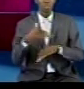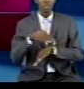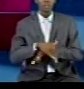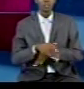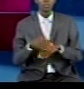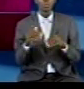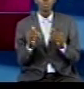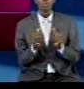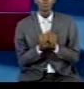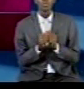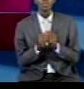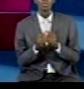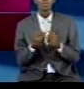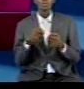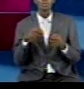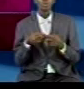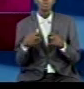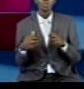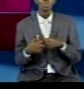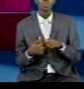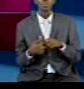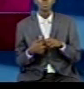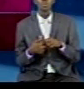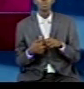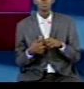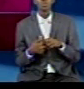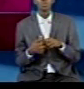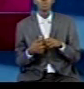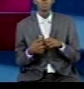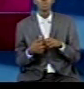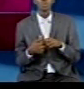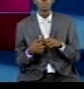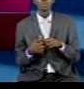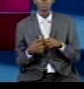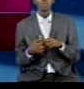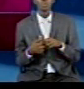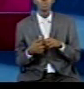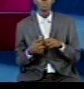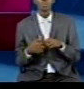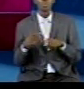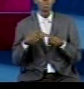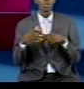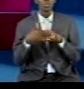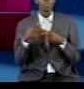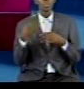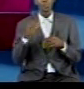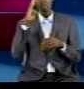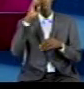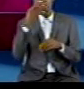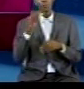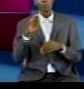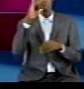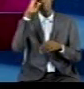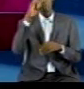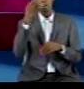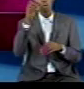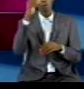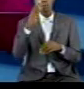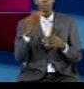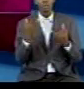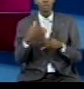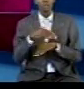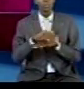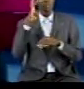history of unknown sudden sickness. But after the prayer of Mother God tonight, he received his